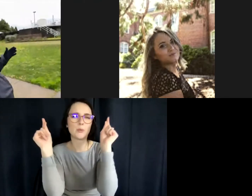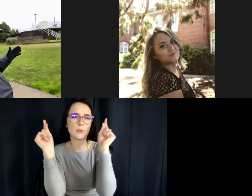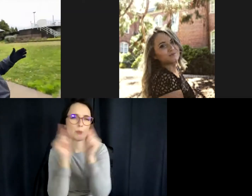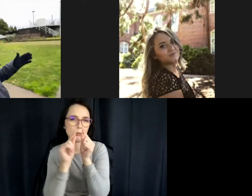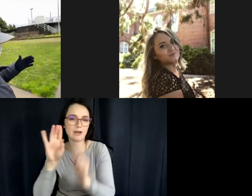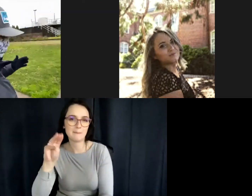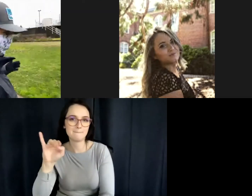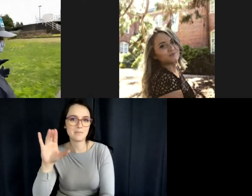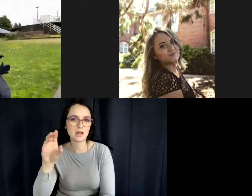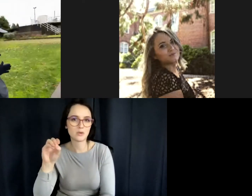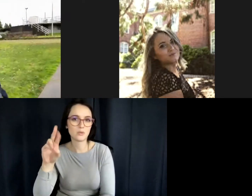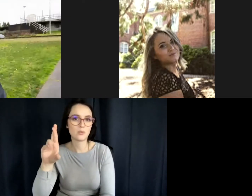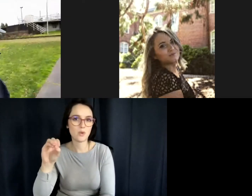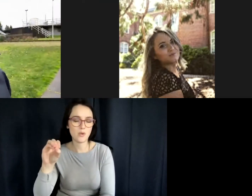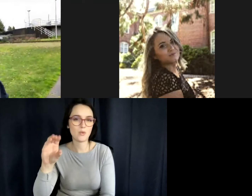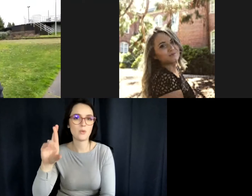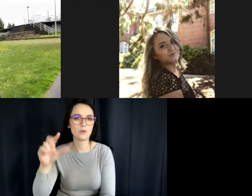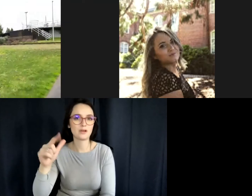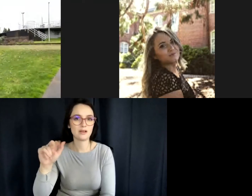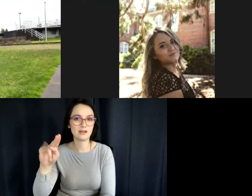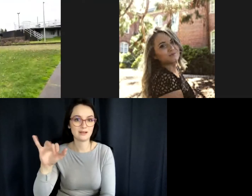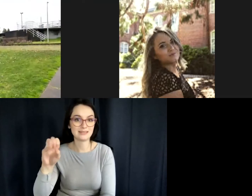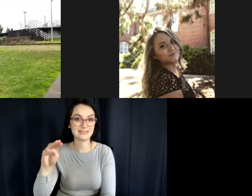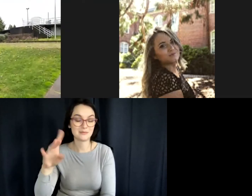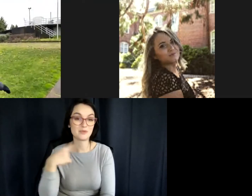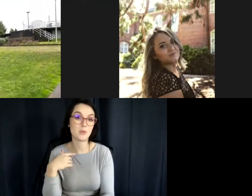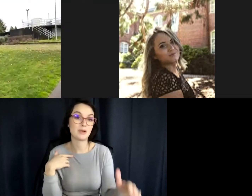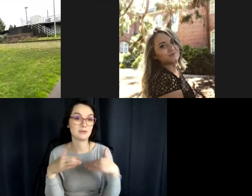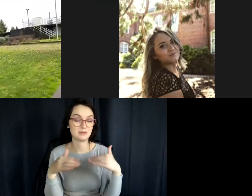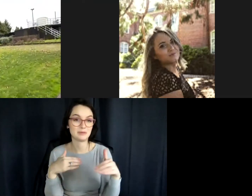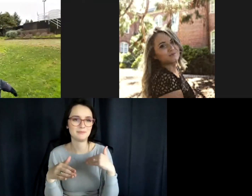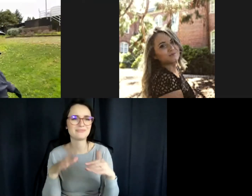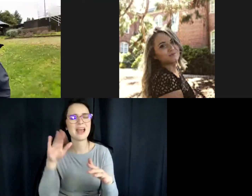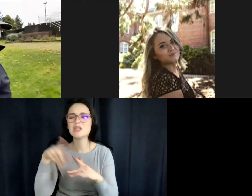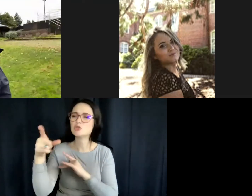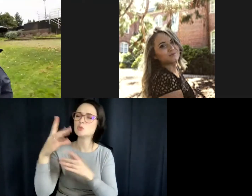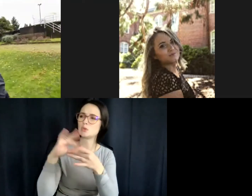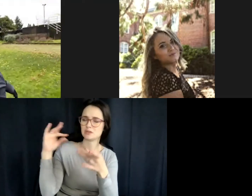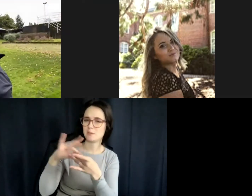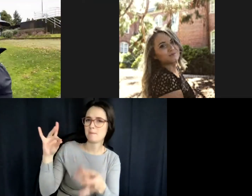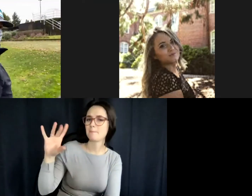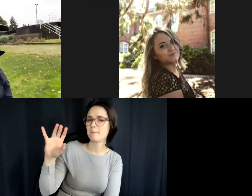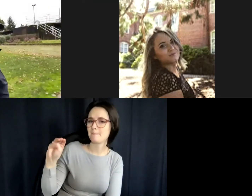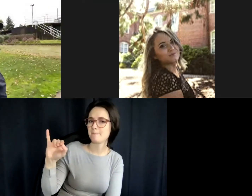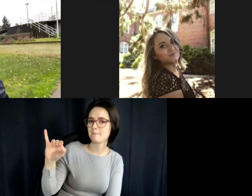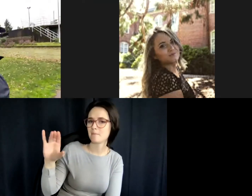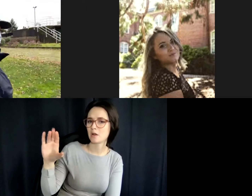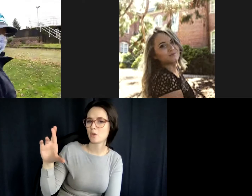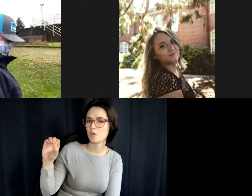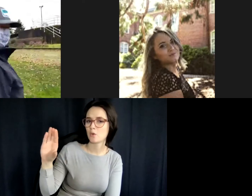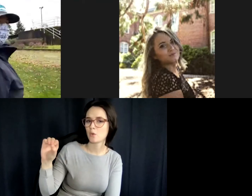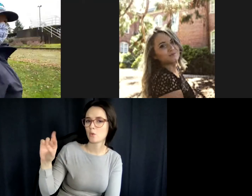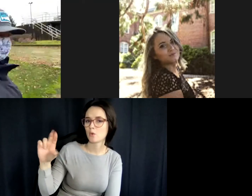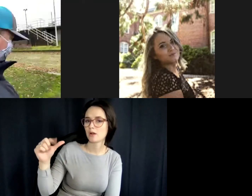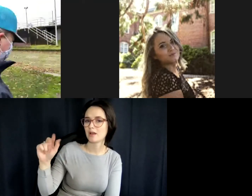compressors right there. But yeah, we have trends for all the equipment. Awesome. Wow. Well, thank you.